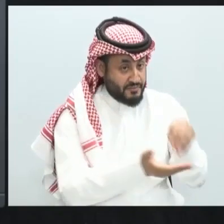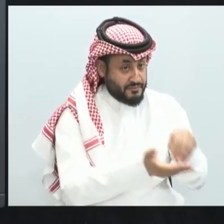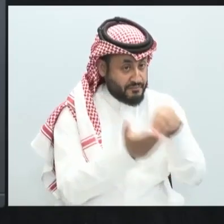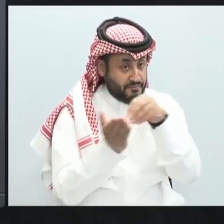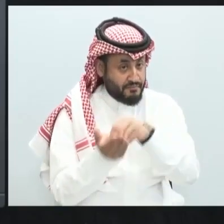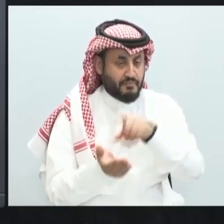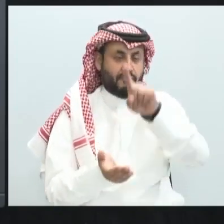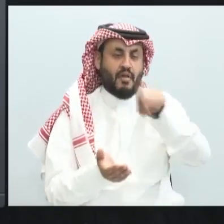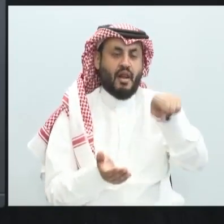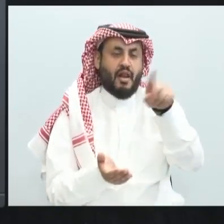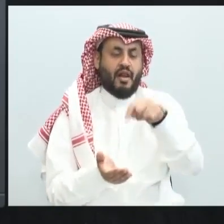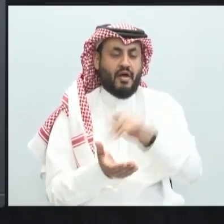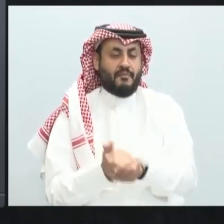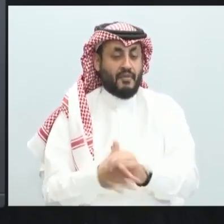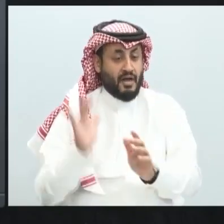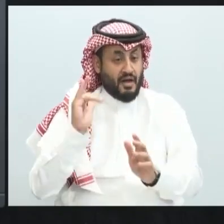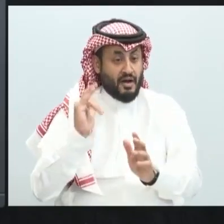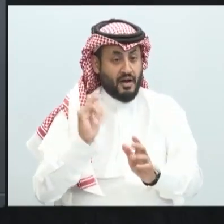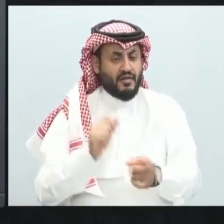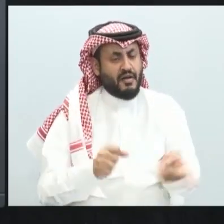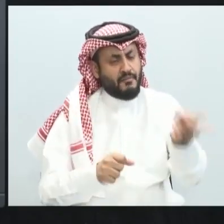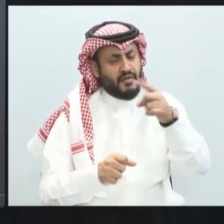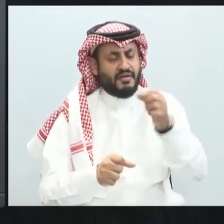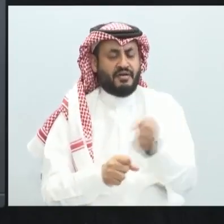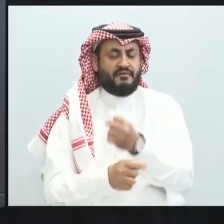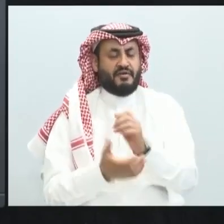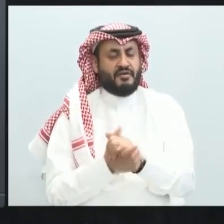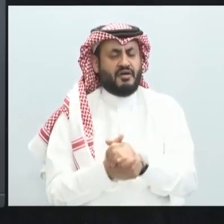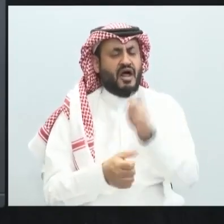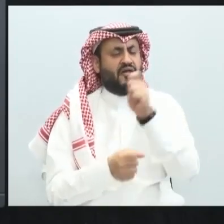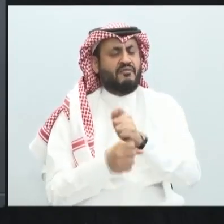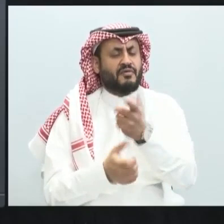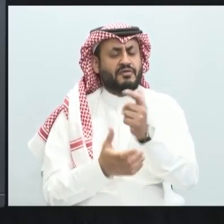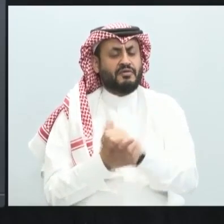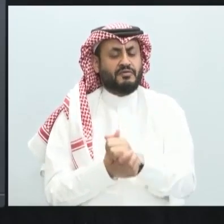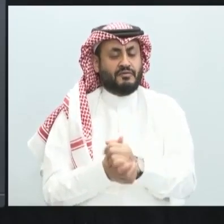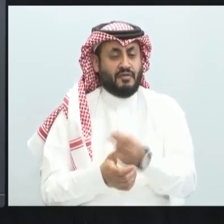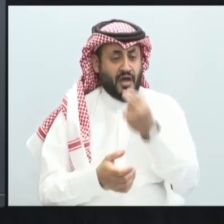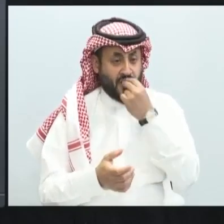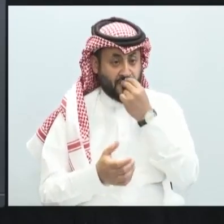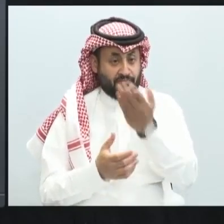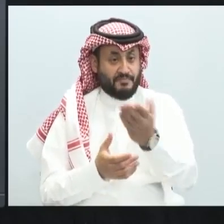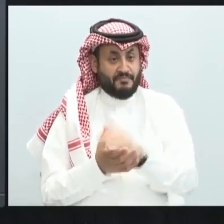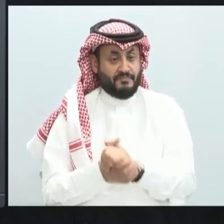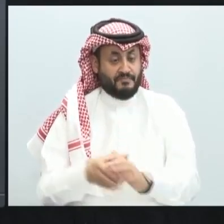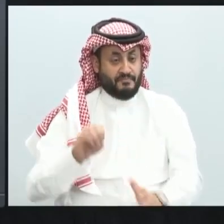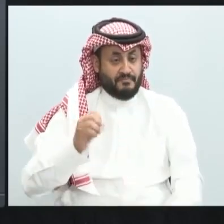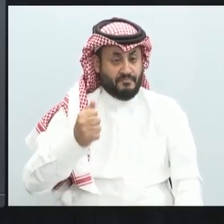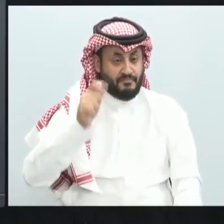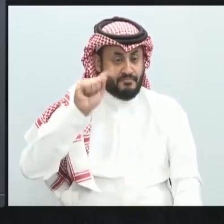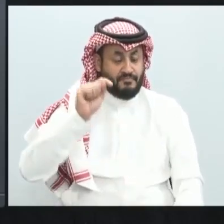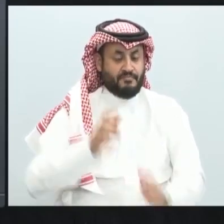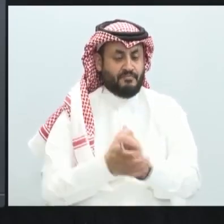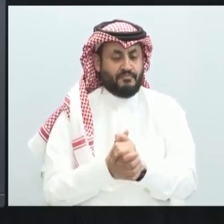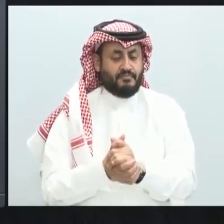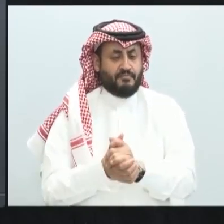they are going to eat traditional dishes in Lebanon. And here we use eat